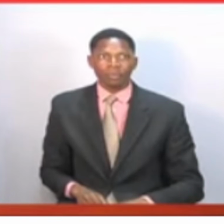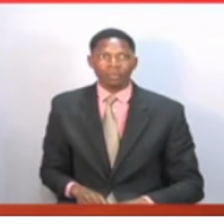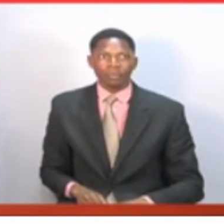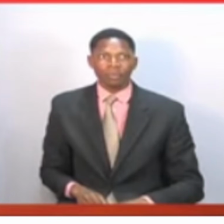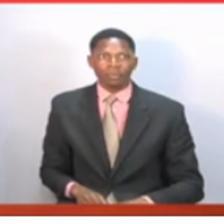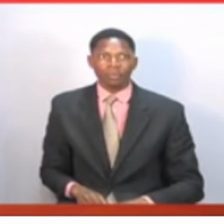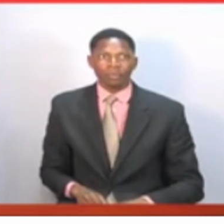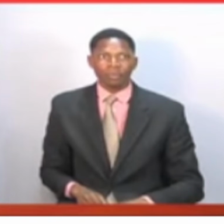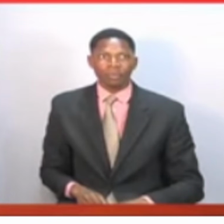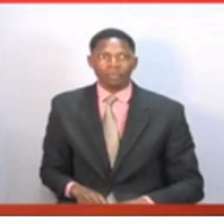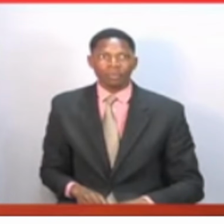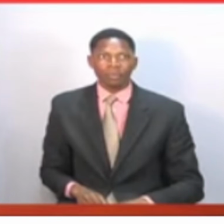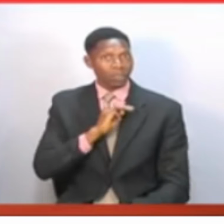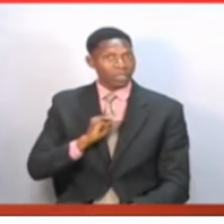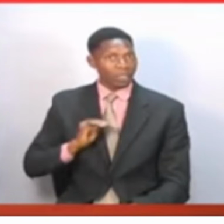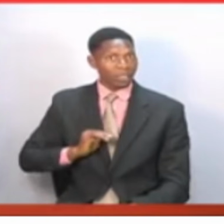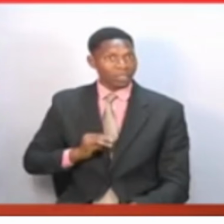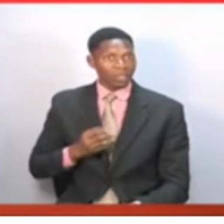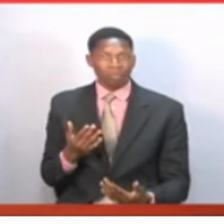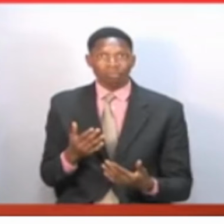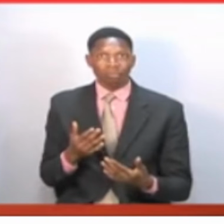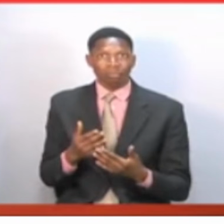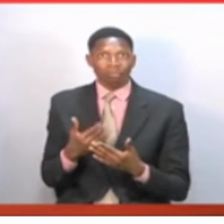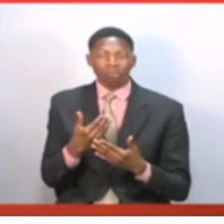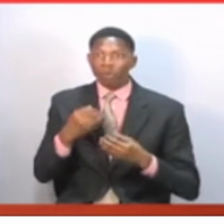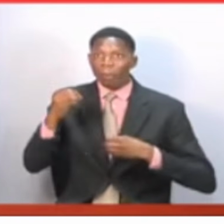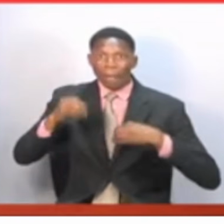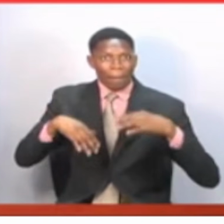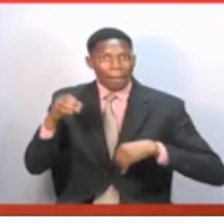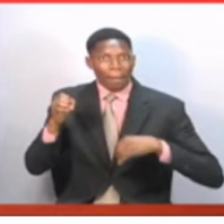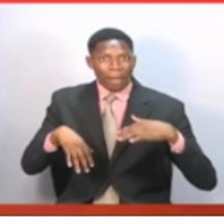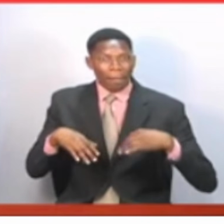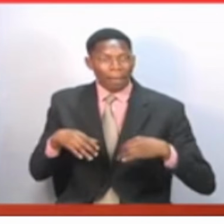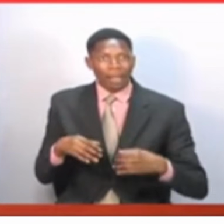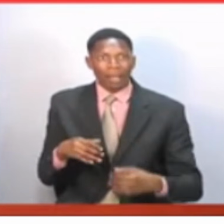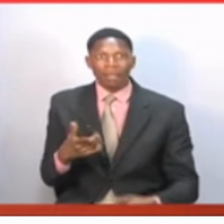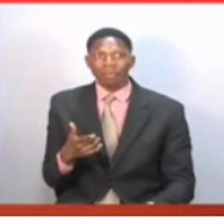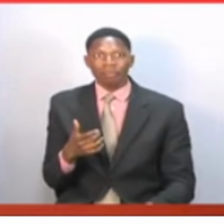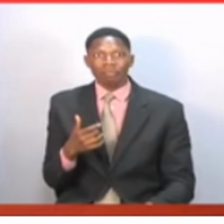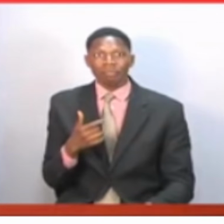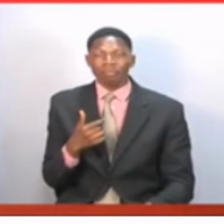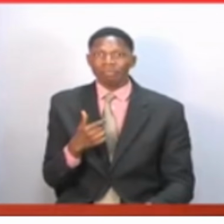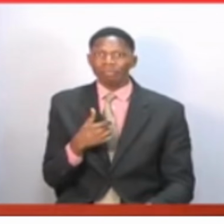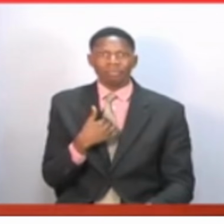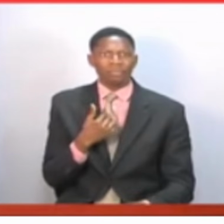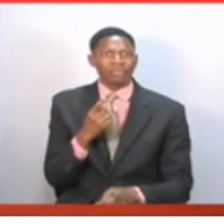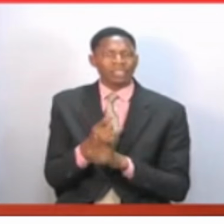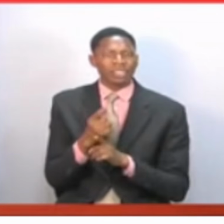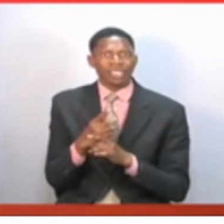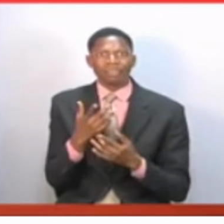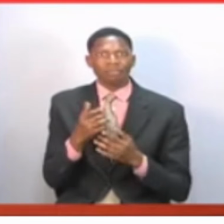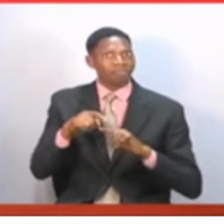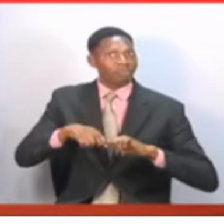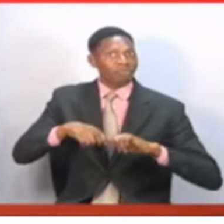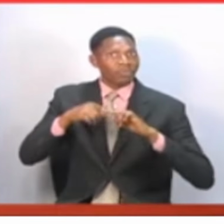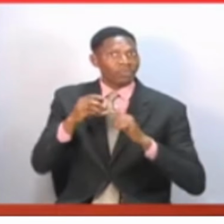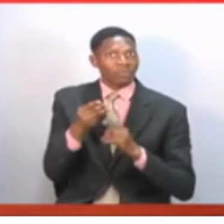Honorable members, before coming to comment, for my sake, let's take a few minutes suspension.